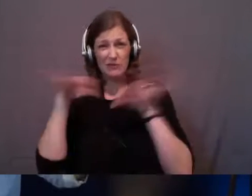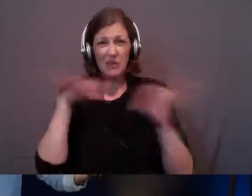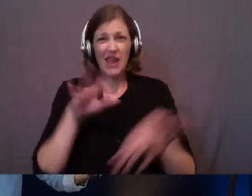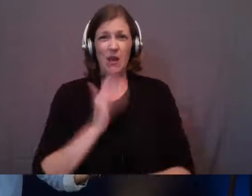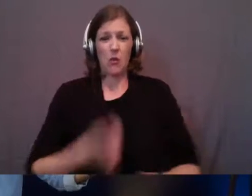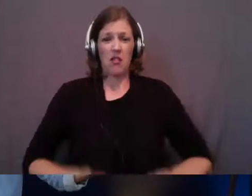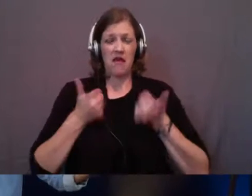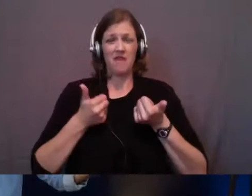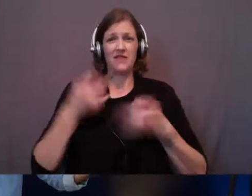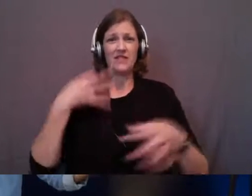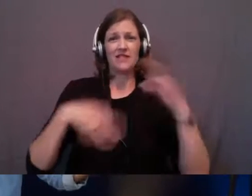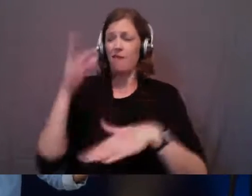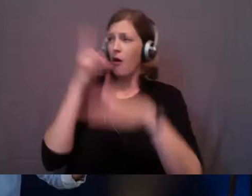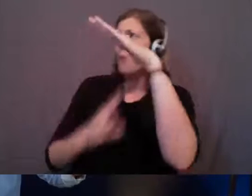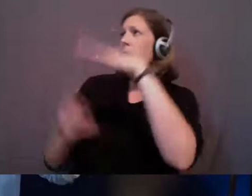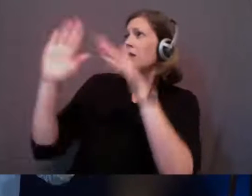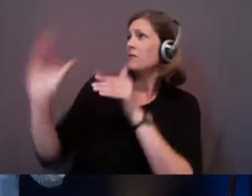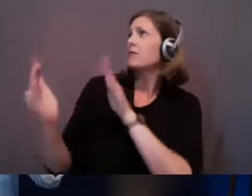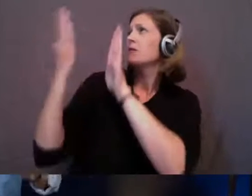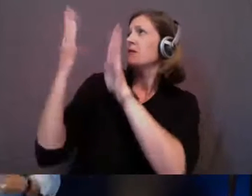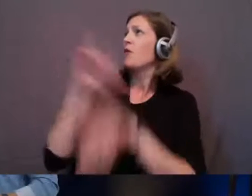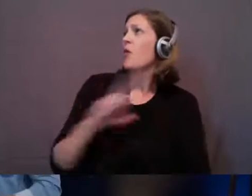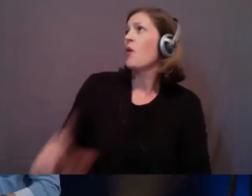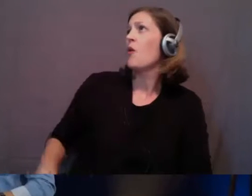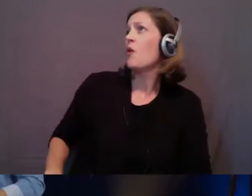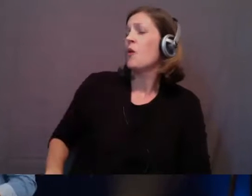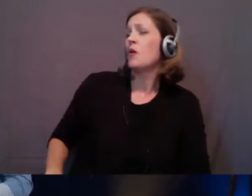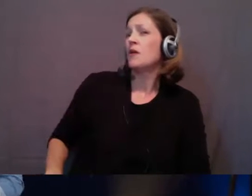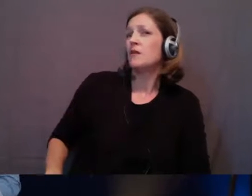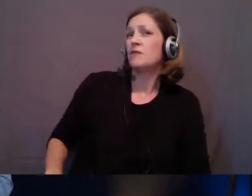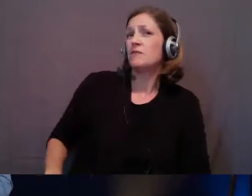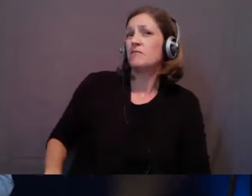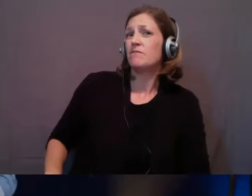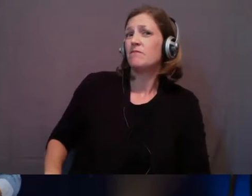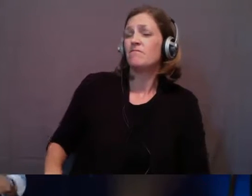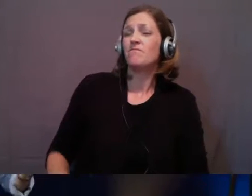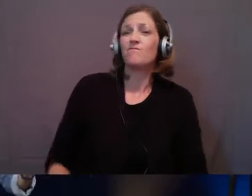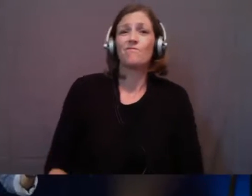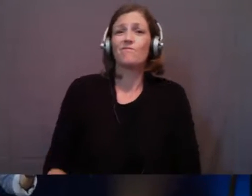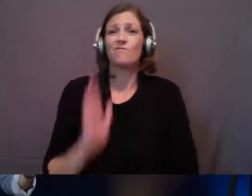Lord, we get what we deserve.